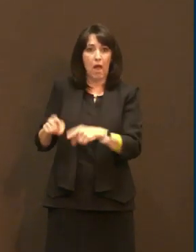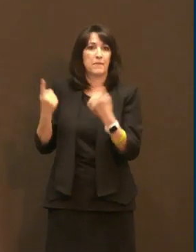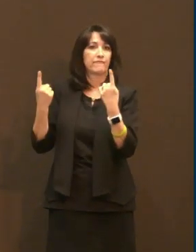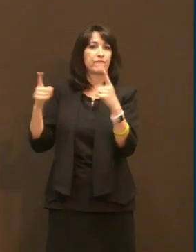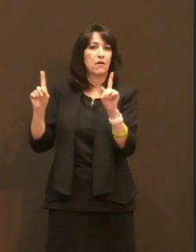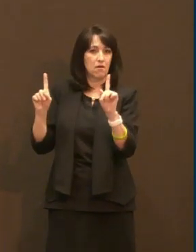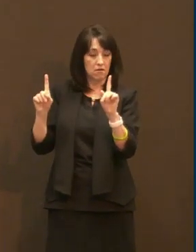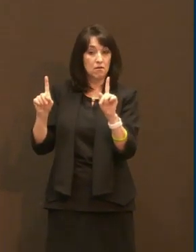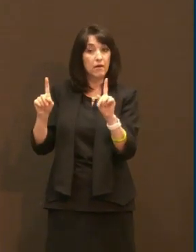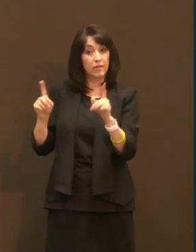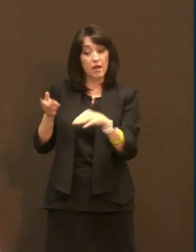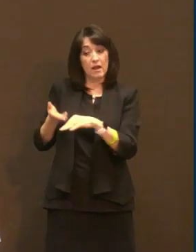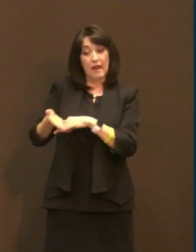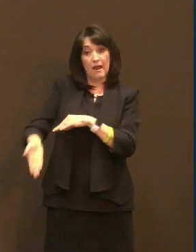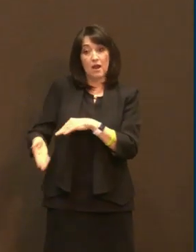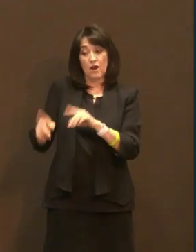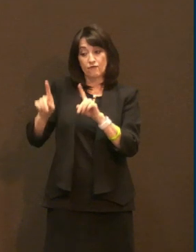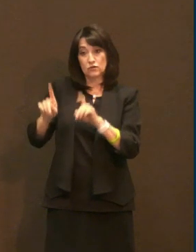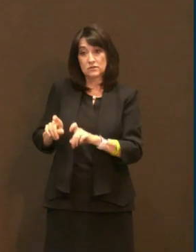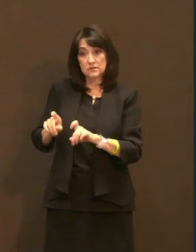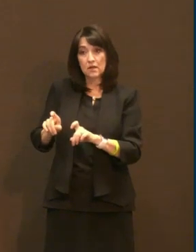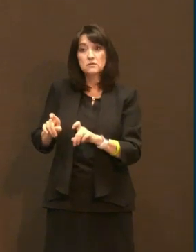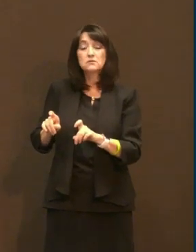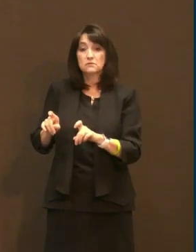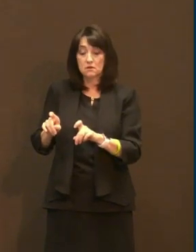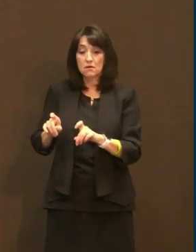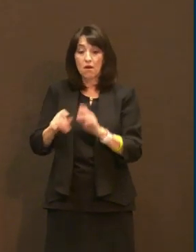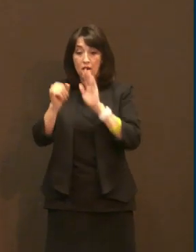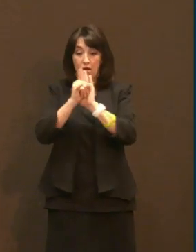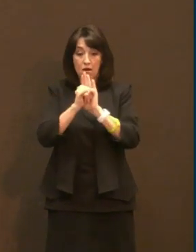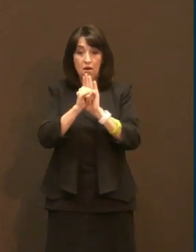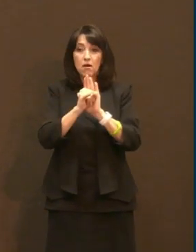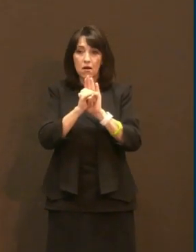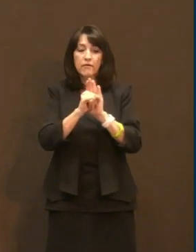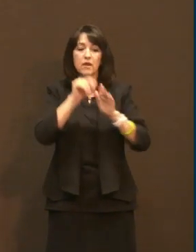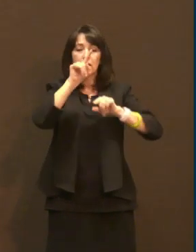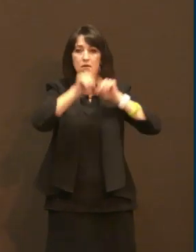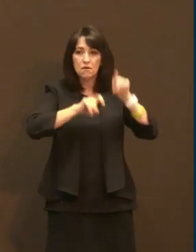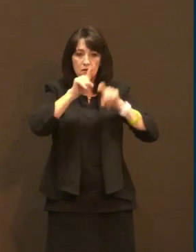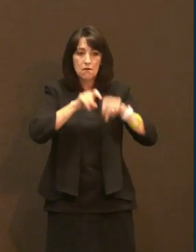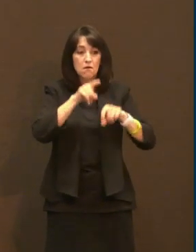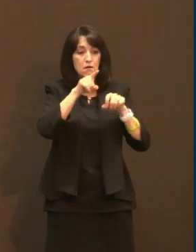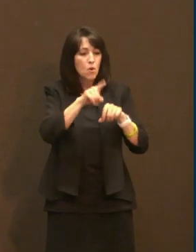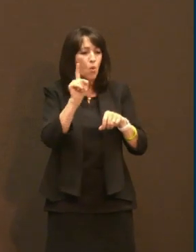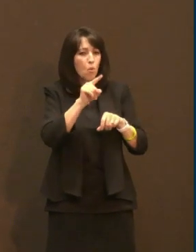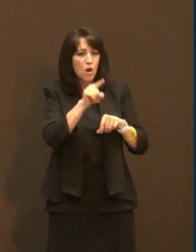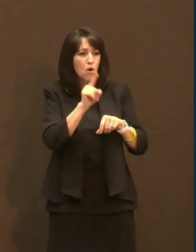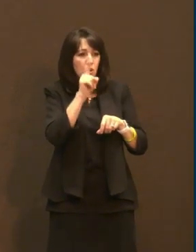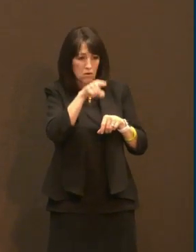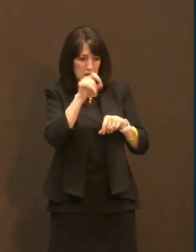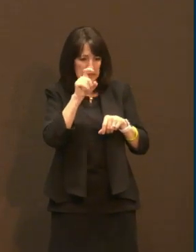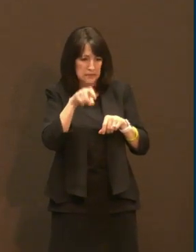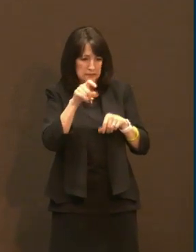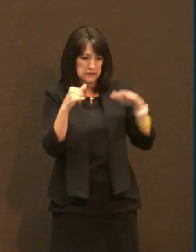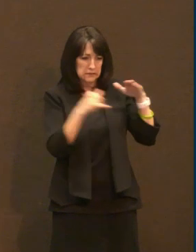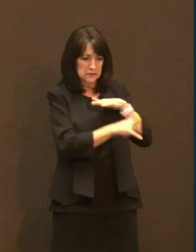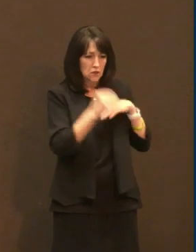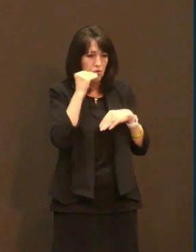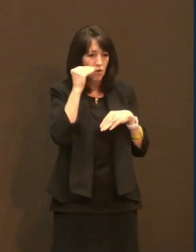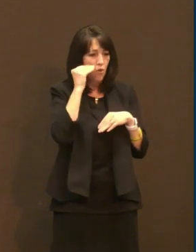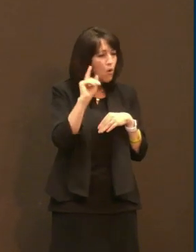the testing, the assessment of, can a person safely isolate, and do they have what they need